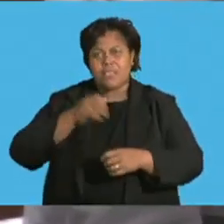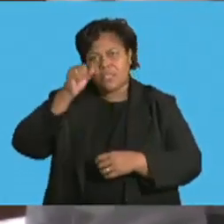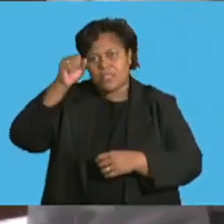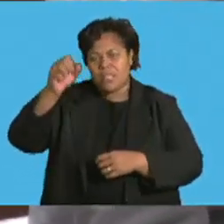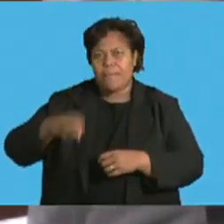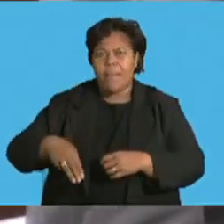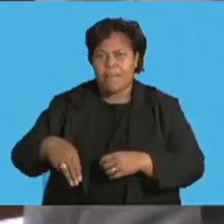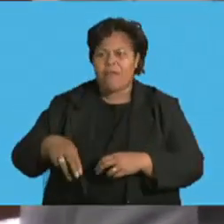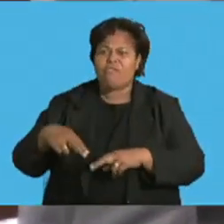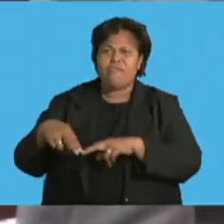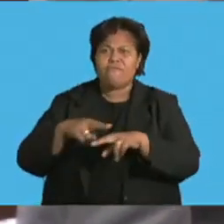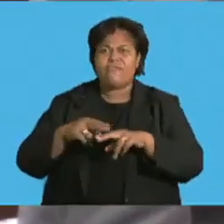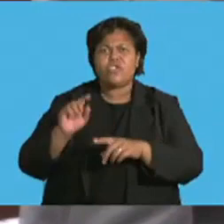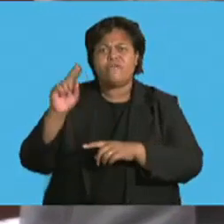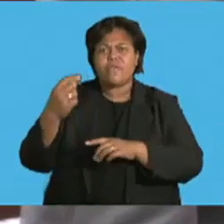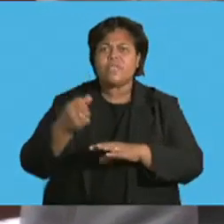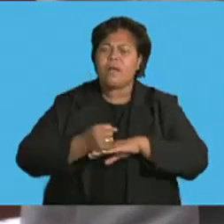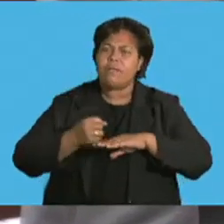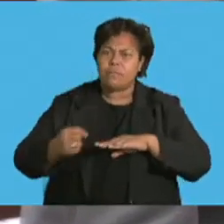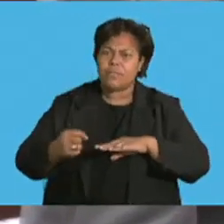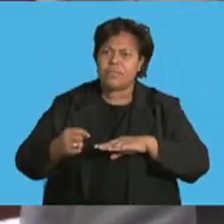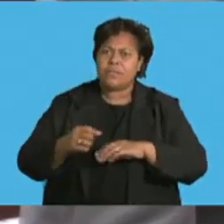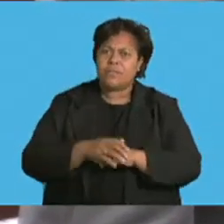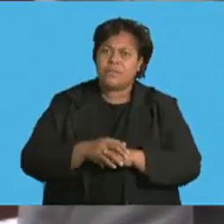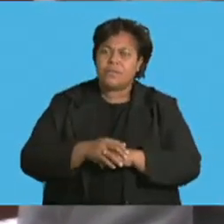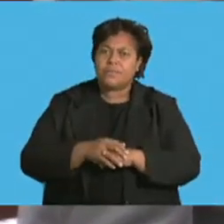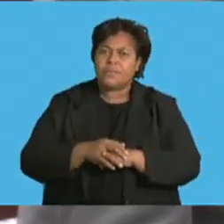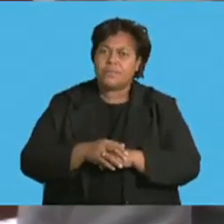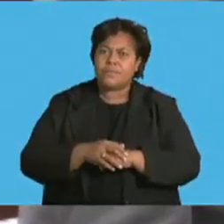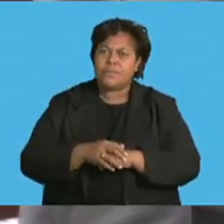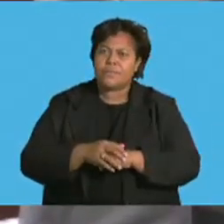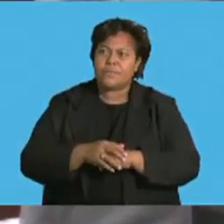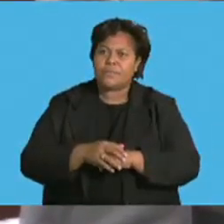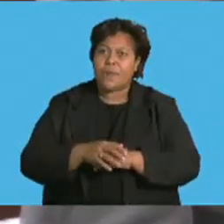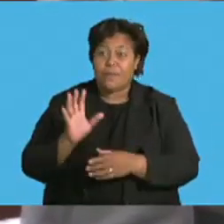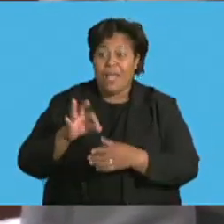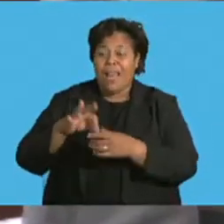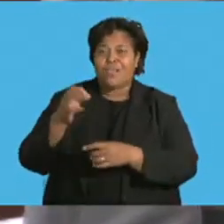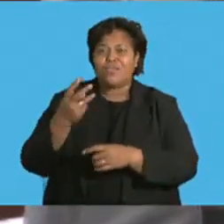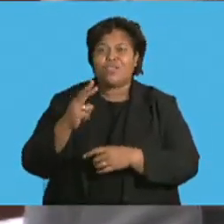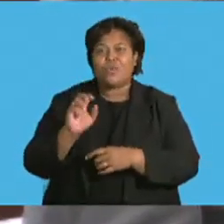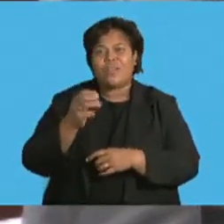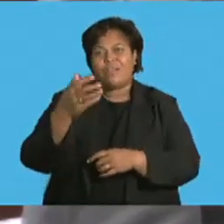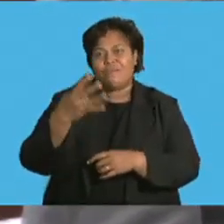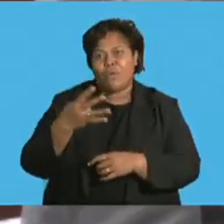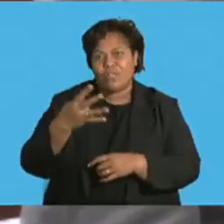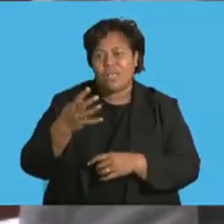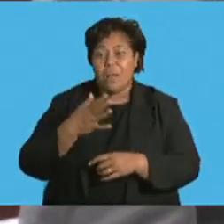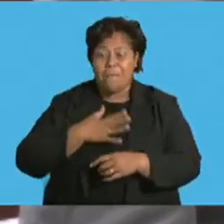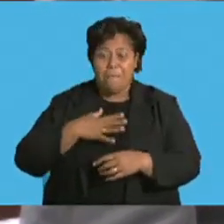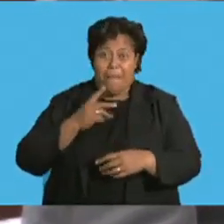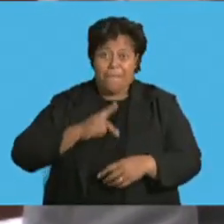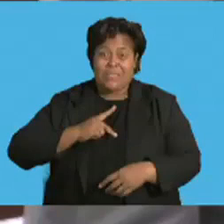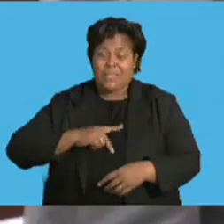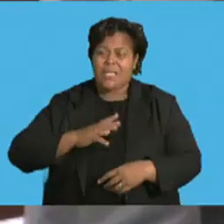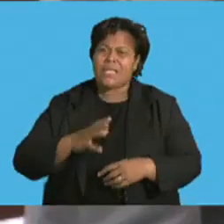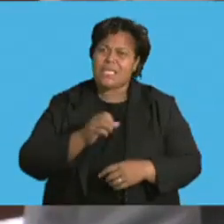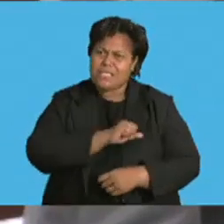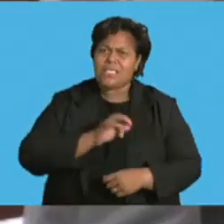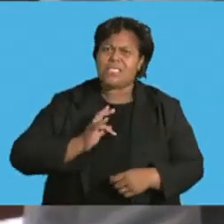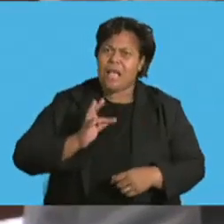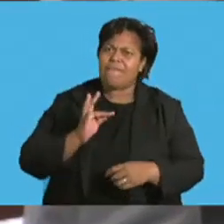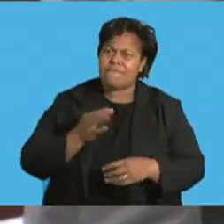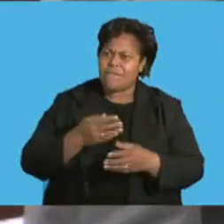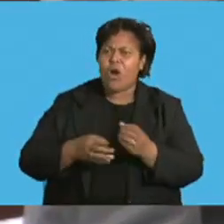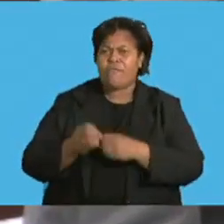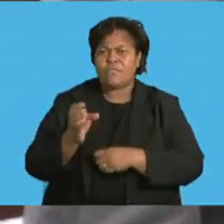the 51st government after the historical elections in 2014. As my personal staff officer, he spent many